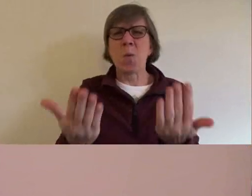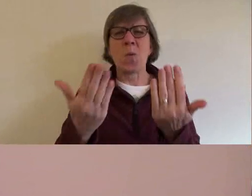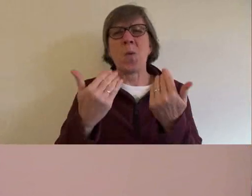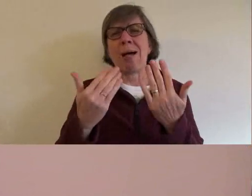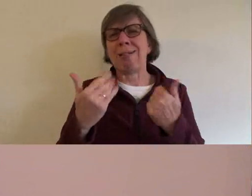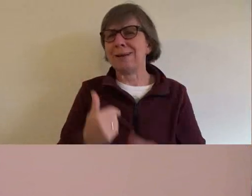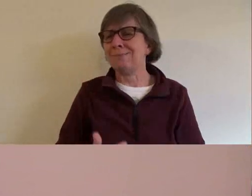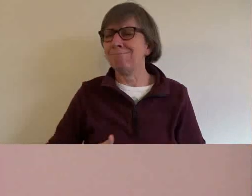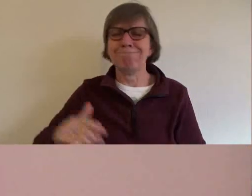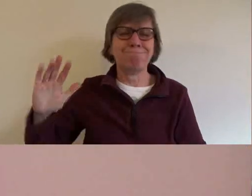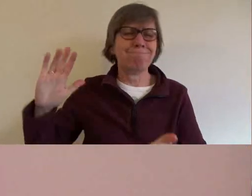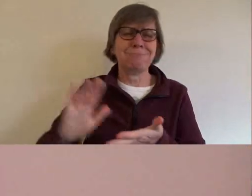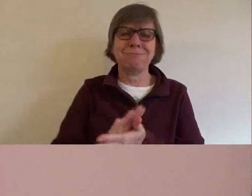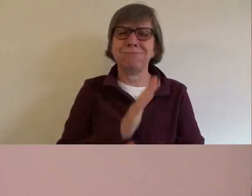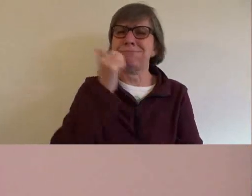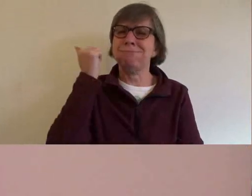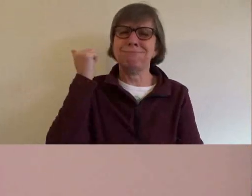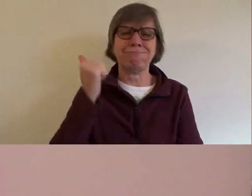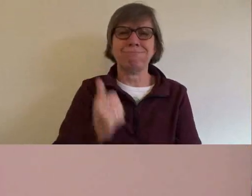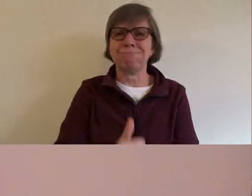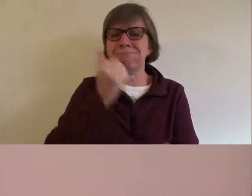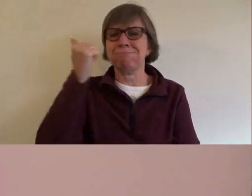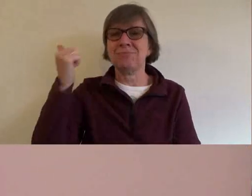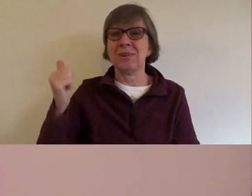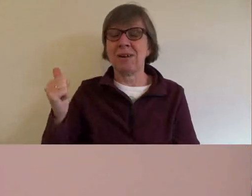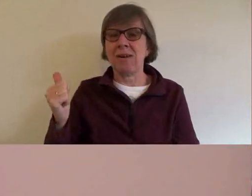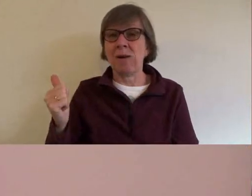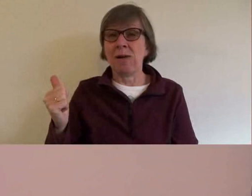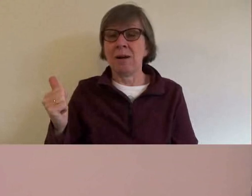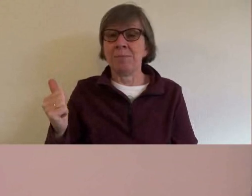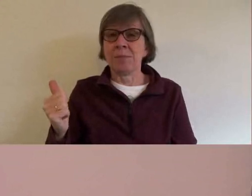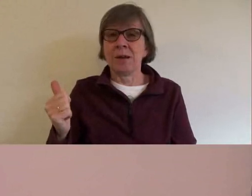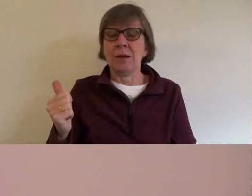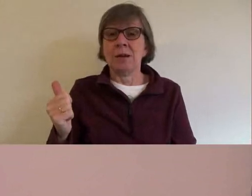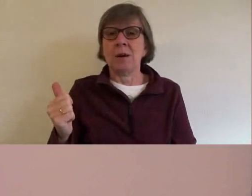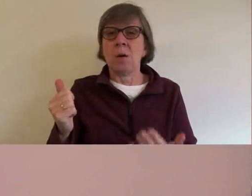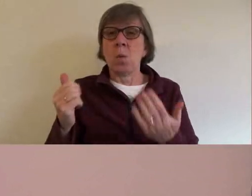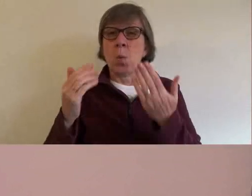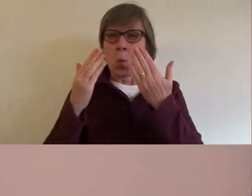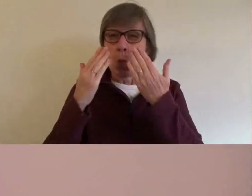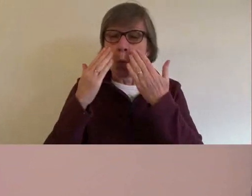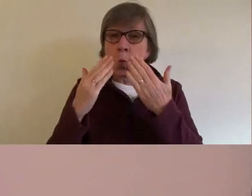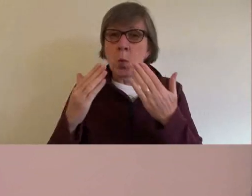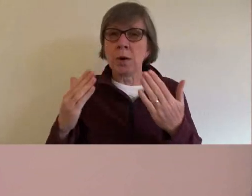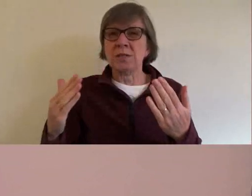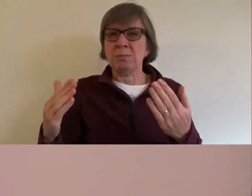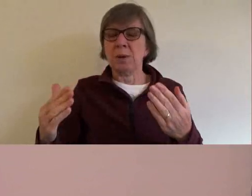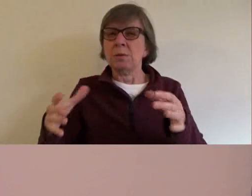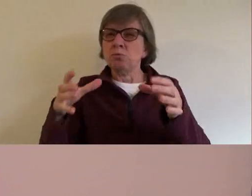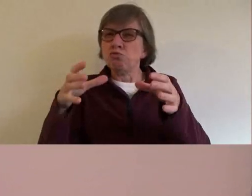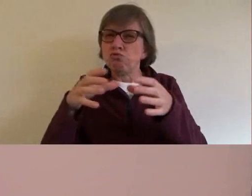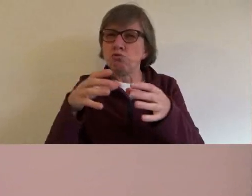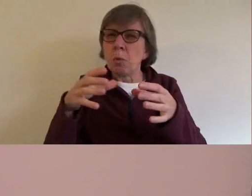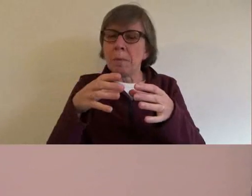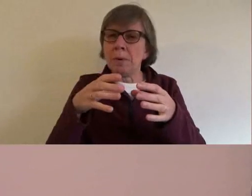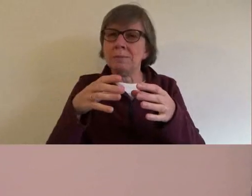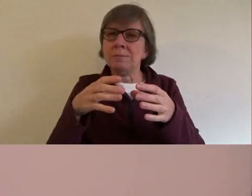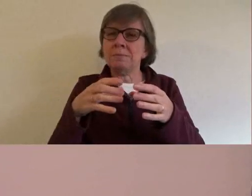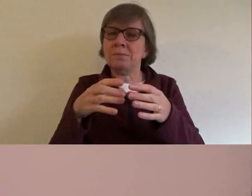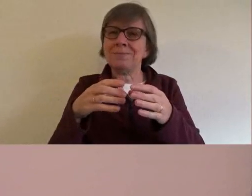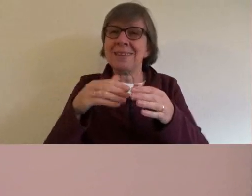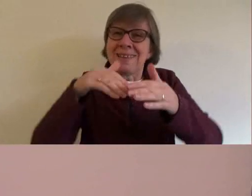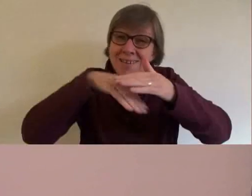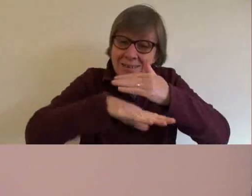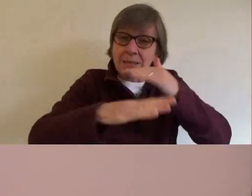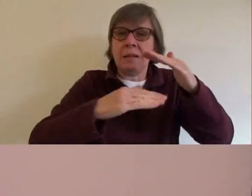Christian Fellowship, it is an absolute delight this morning to be able to be worshipping with a fairly small group, but to be